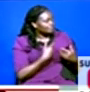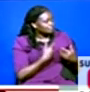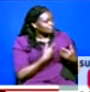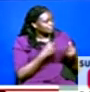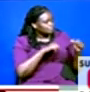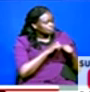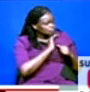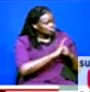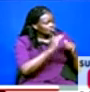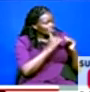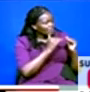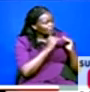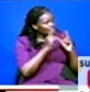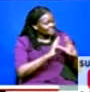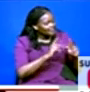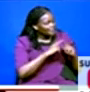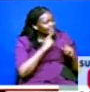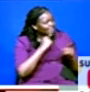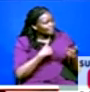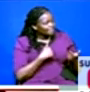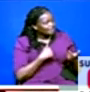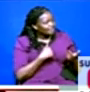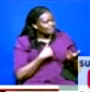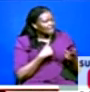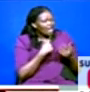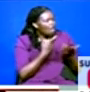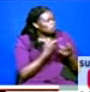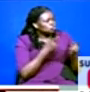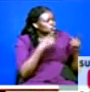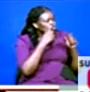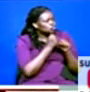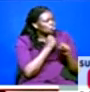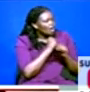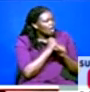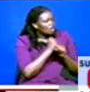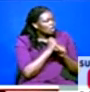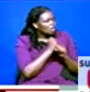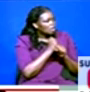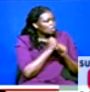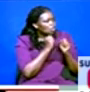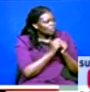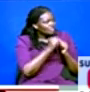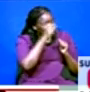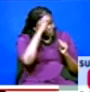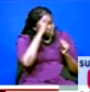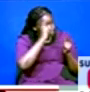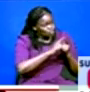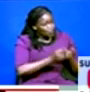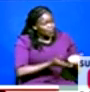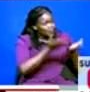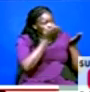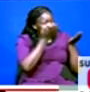about your level of preparedness. But tell me, how does your association work with government to promote